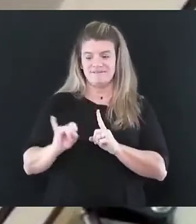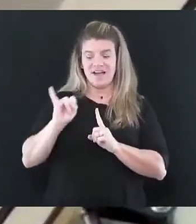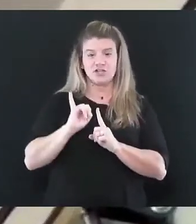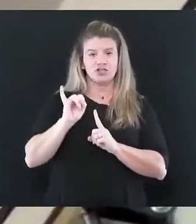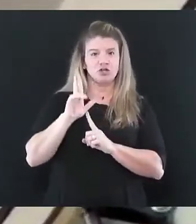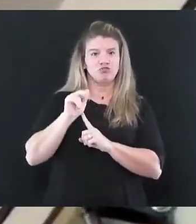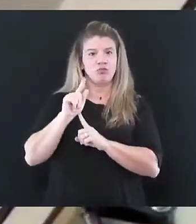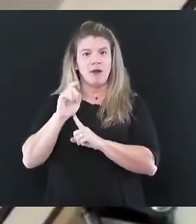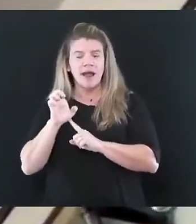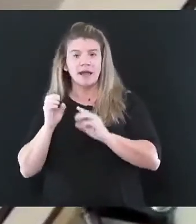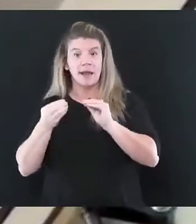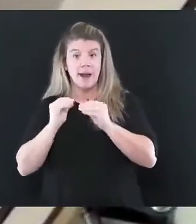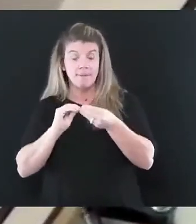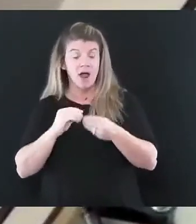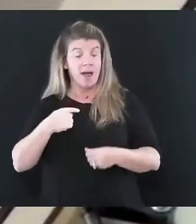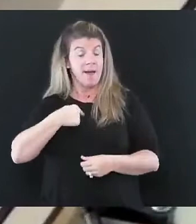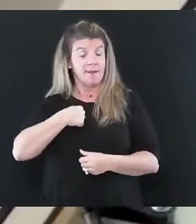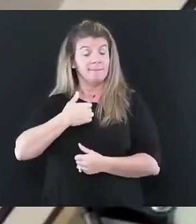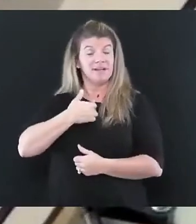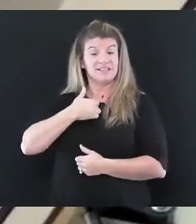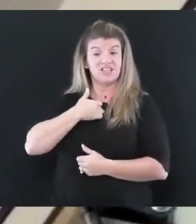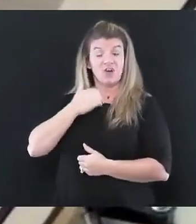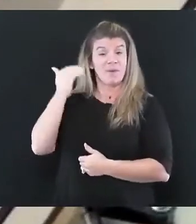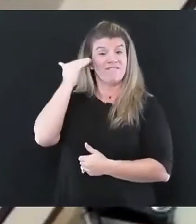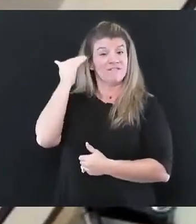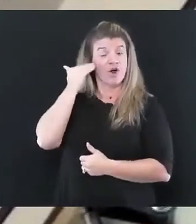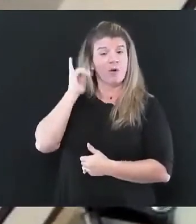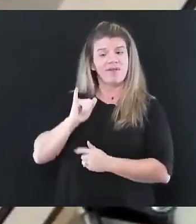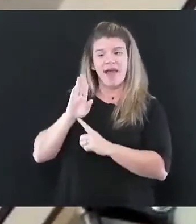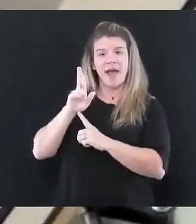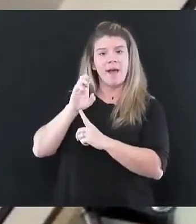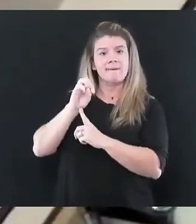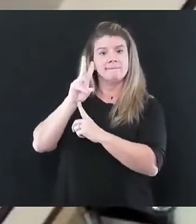been pretty familiar with the Brown University